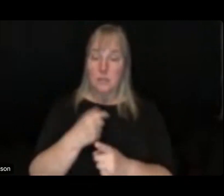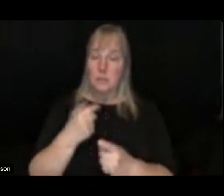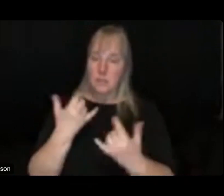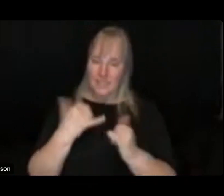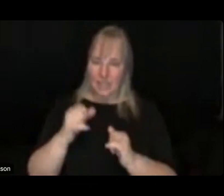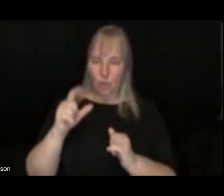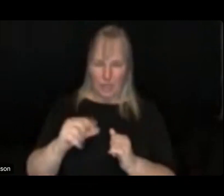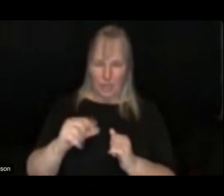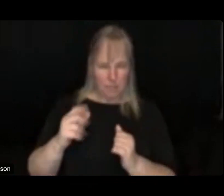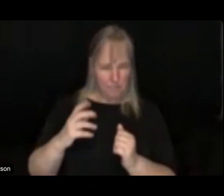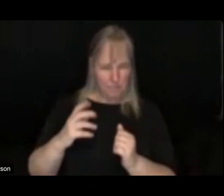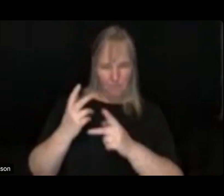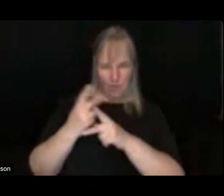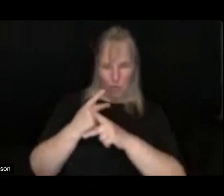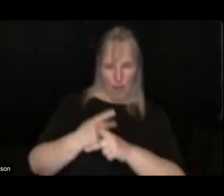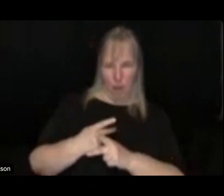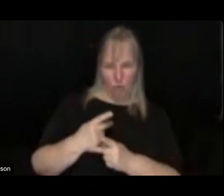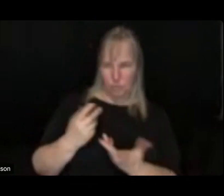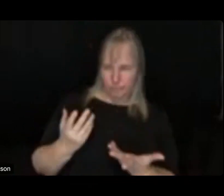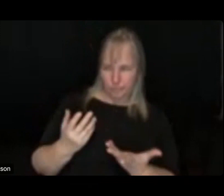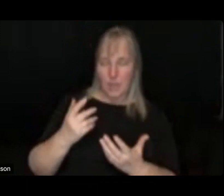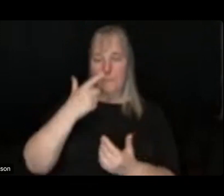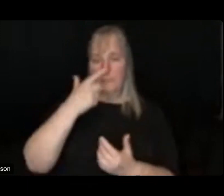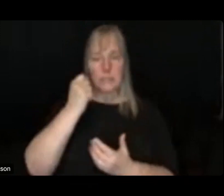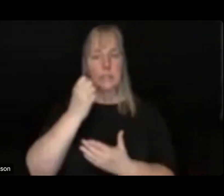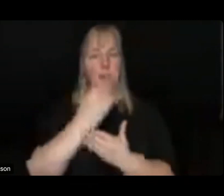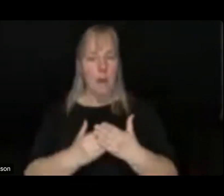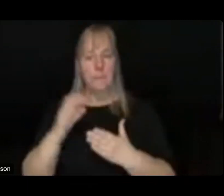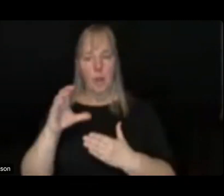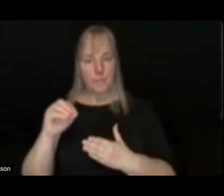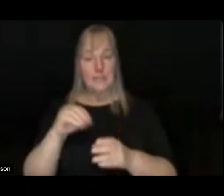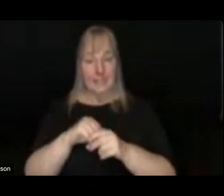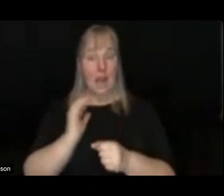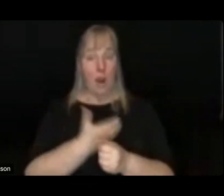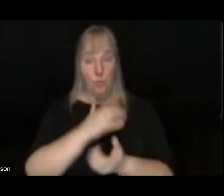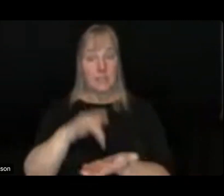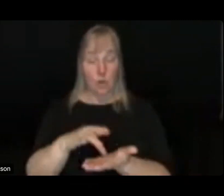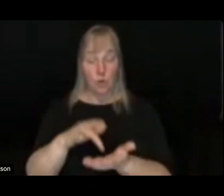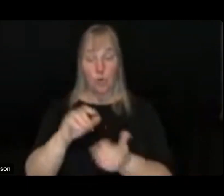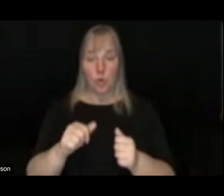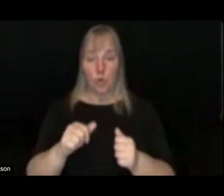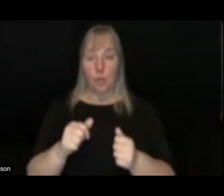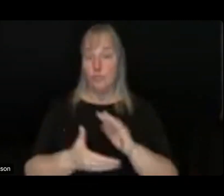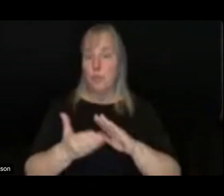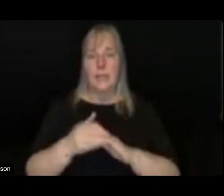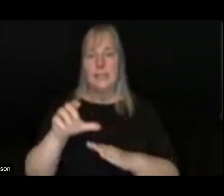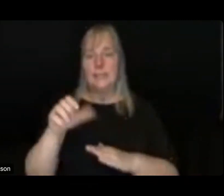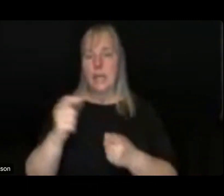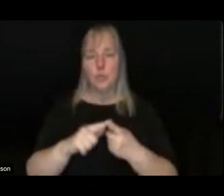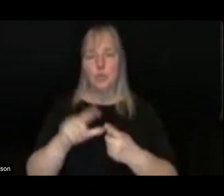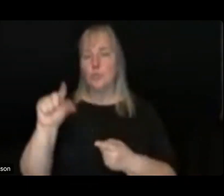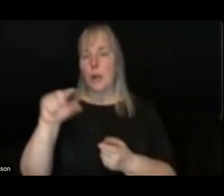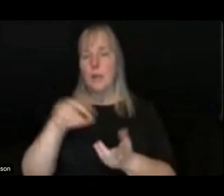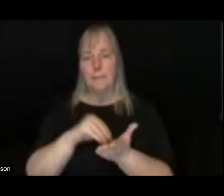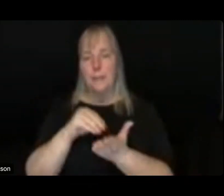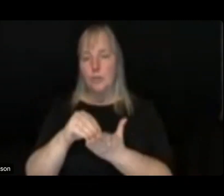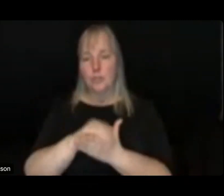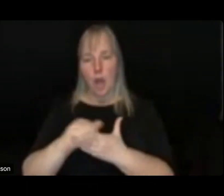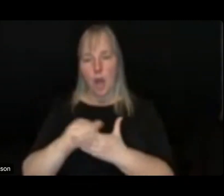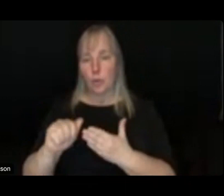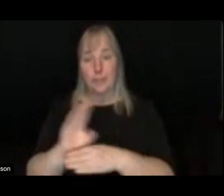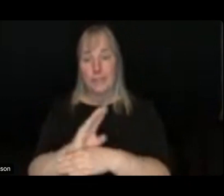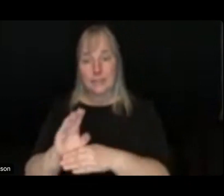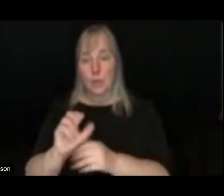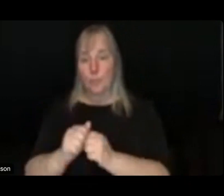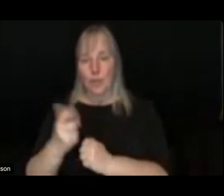worked out, because we've got some companies in our center that could run a 10 or $20 million business with 3 people out of a 10 by